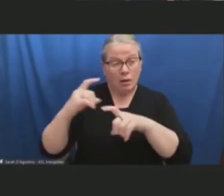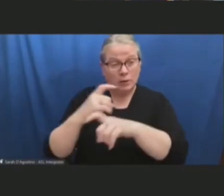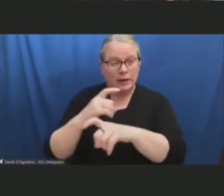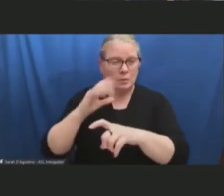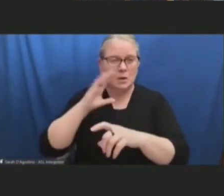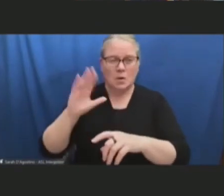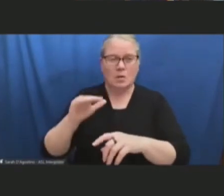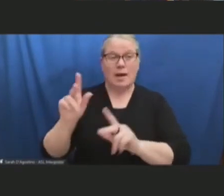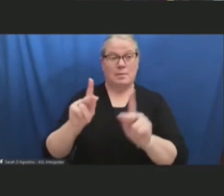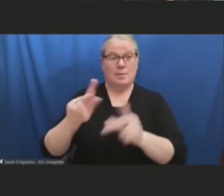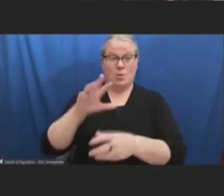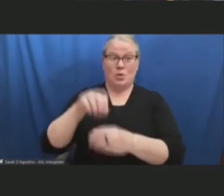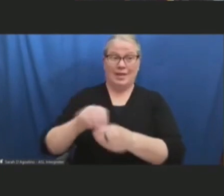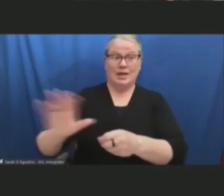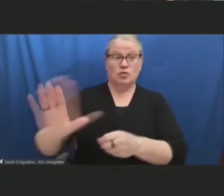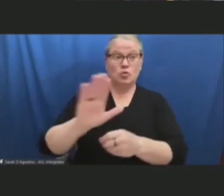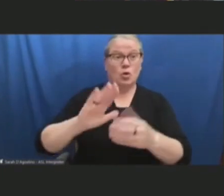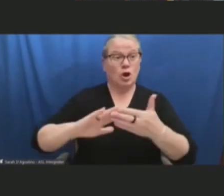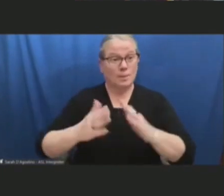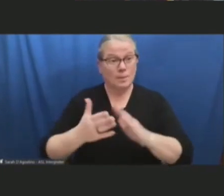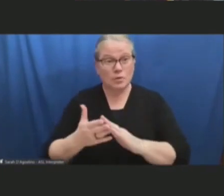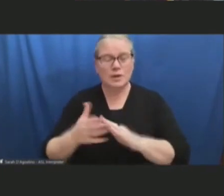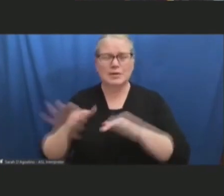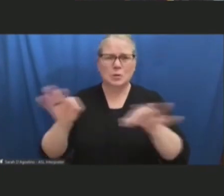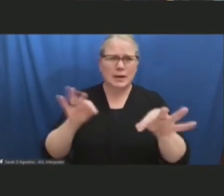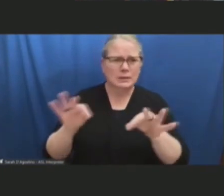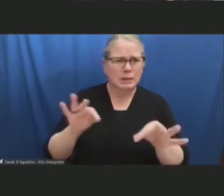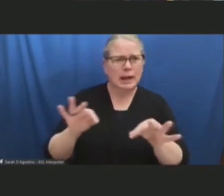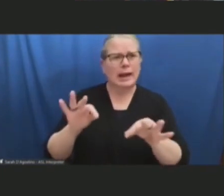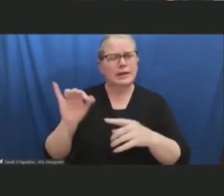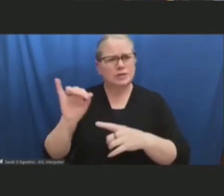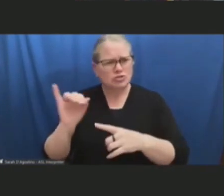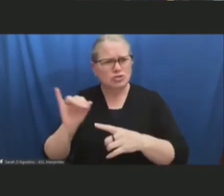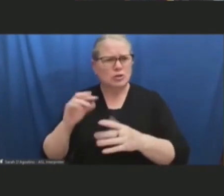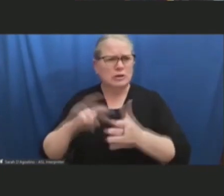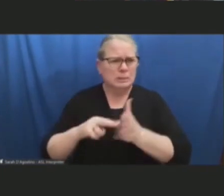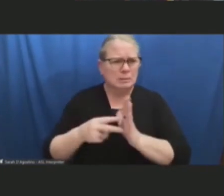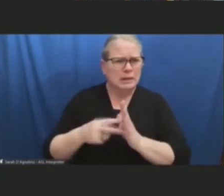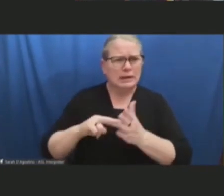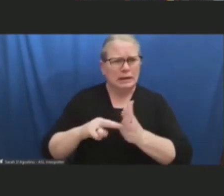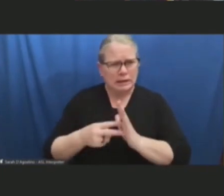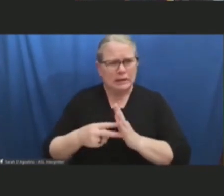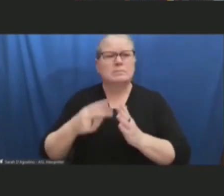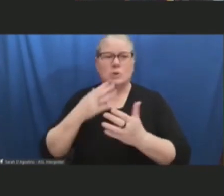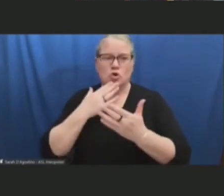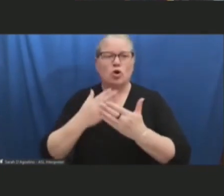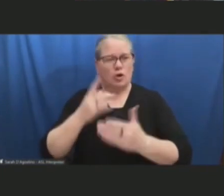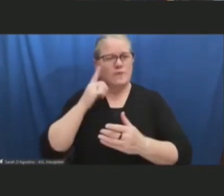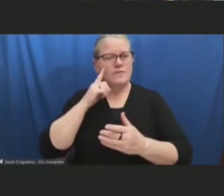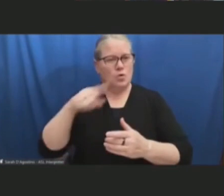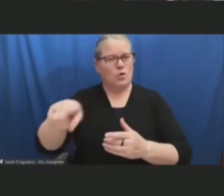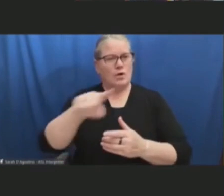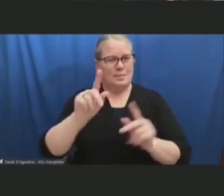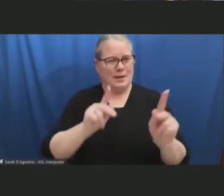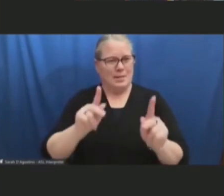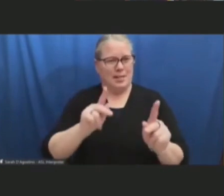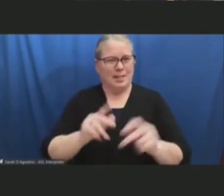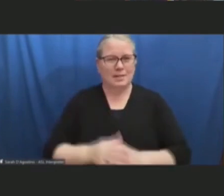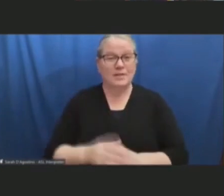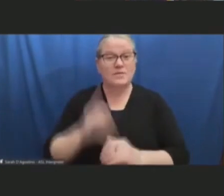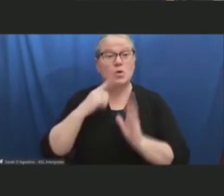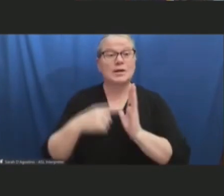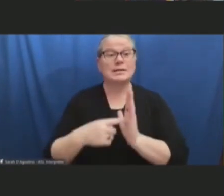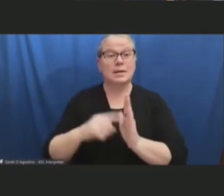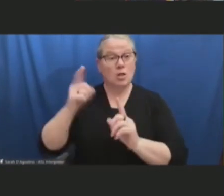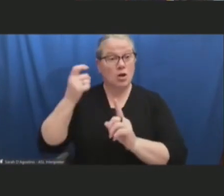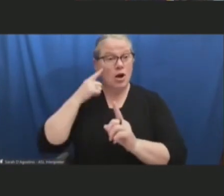in the community to explain insurance is good for consumers. For example, that's why one of the first things I did after Governor